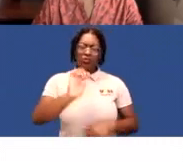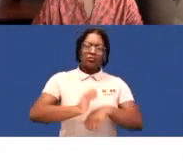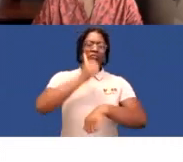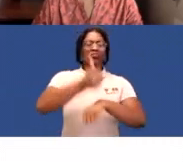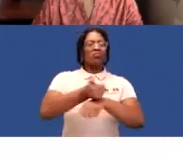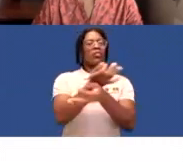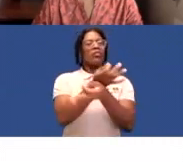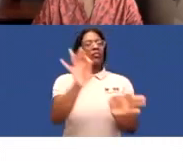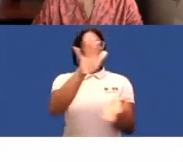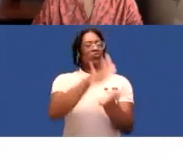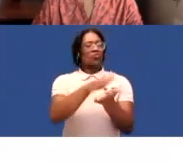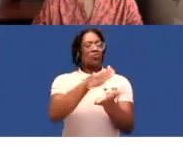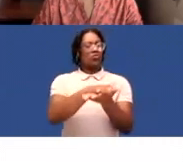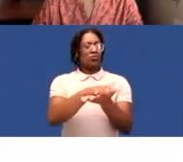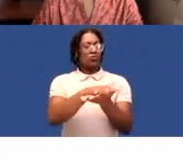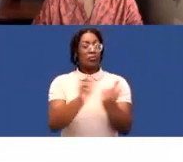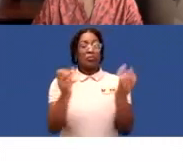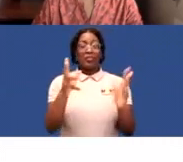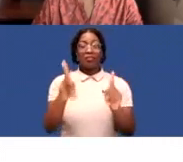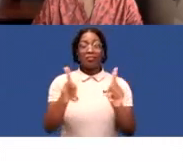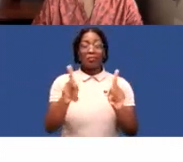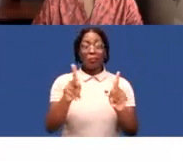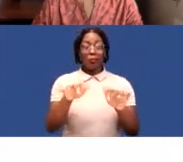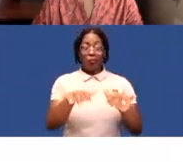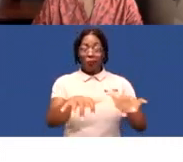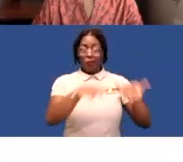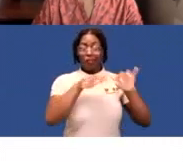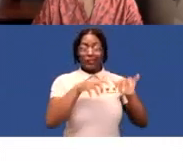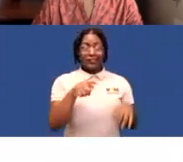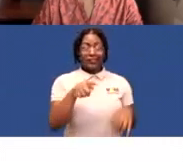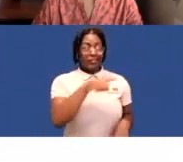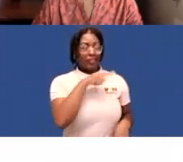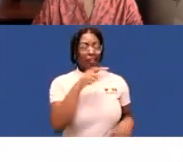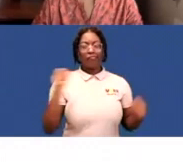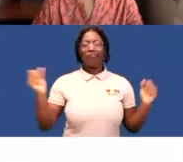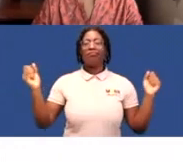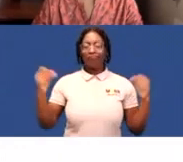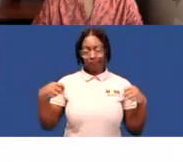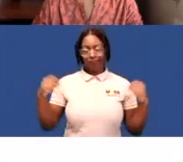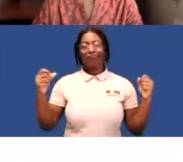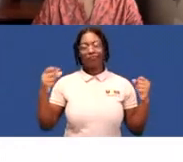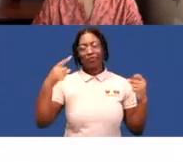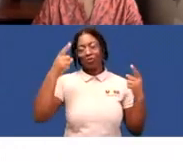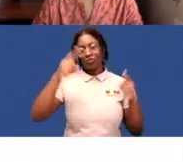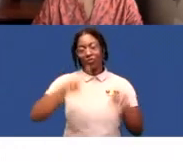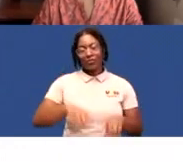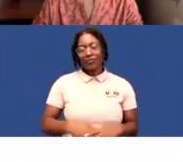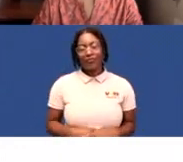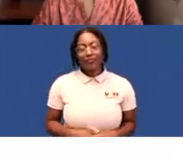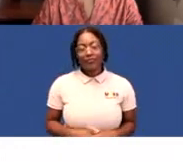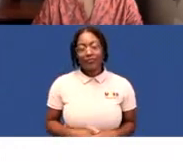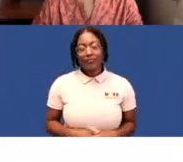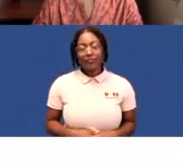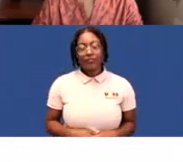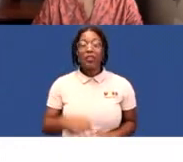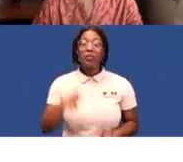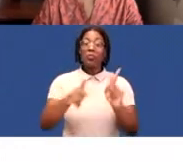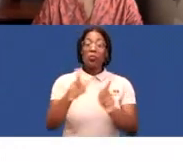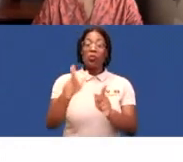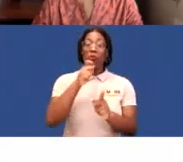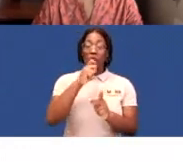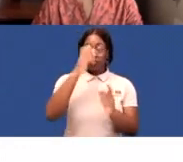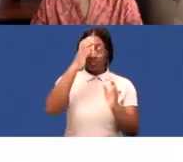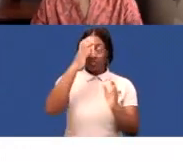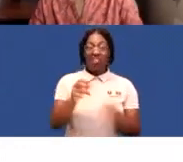nodded at each other in approval. Fortunately, for the majority of educators who decided to get involved, this transpired